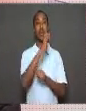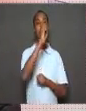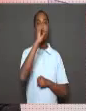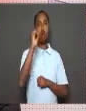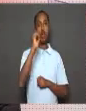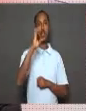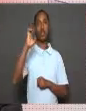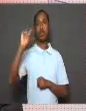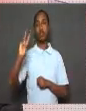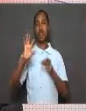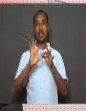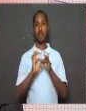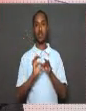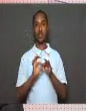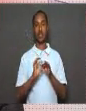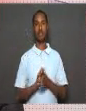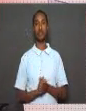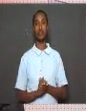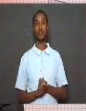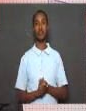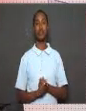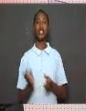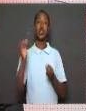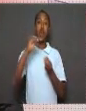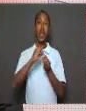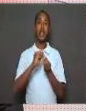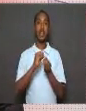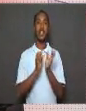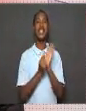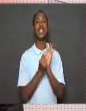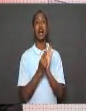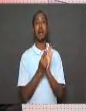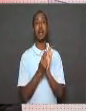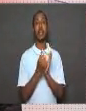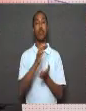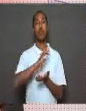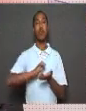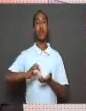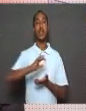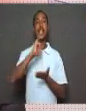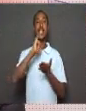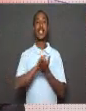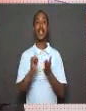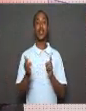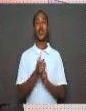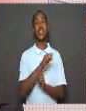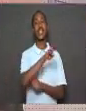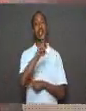coordinate covalent bonds, as well as examples of compounds that contain